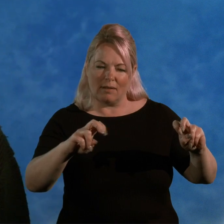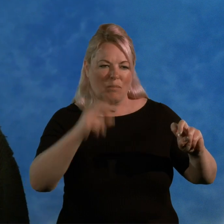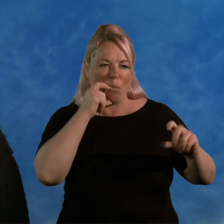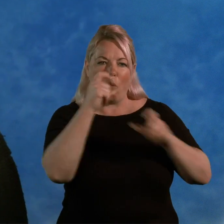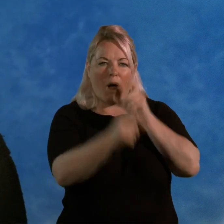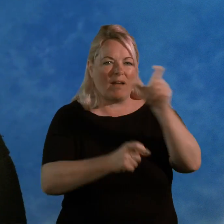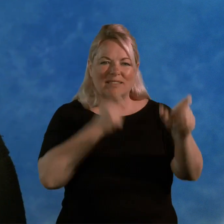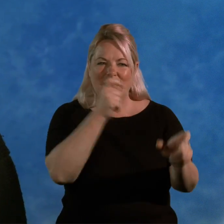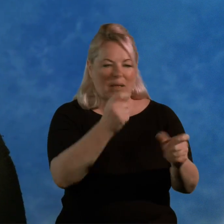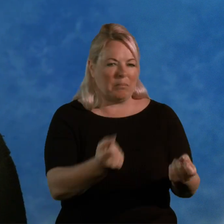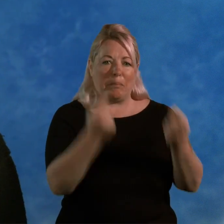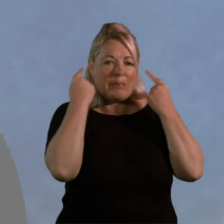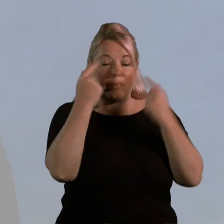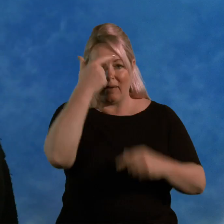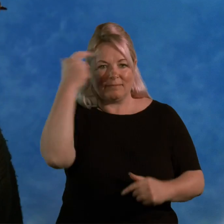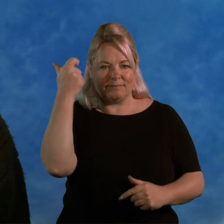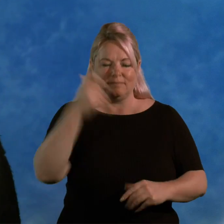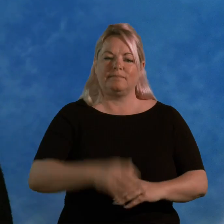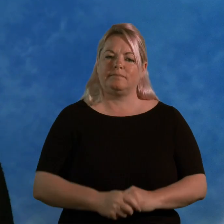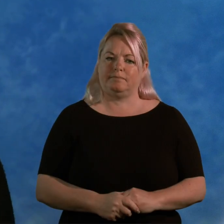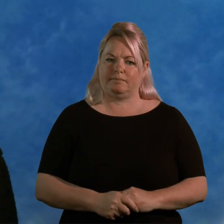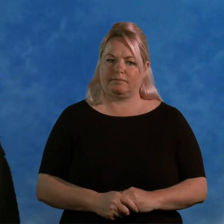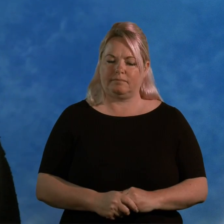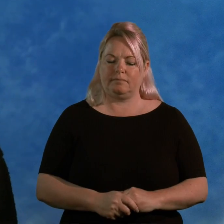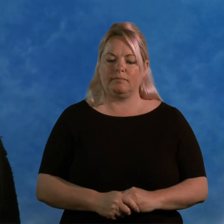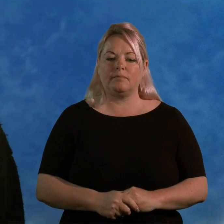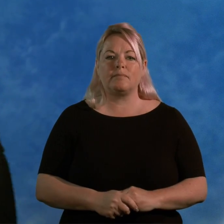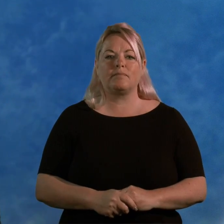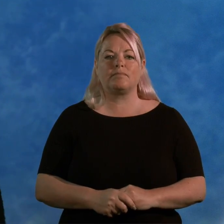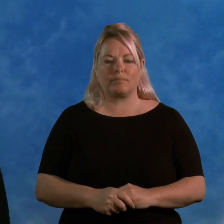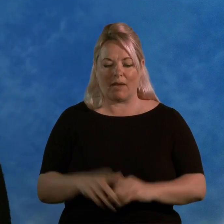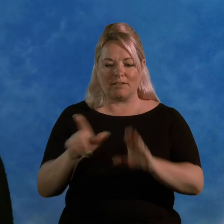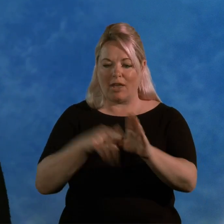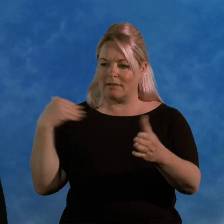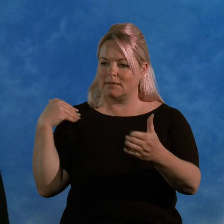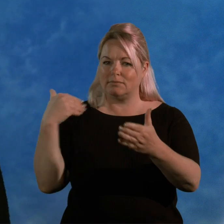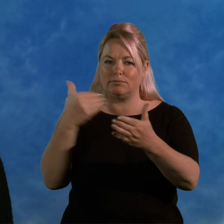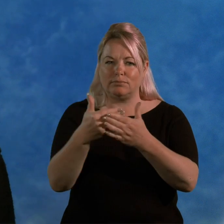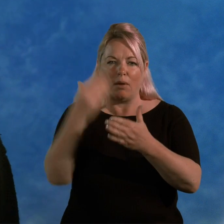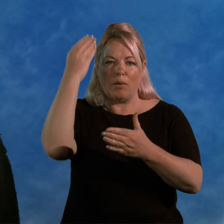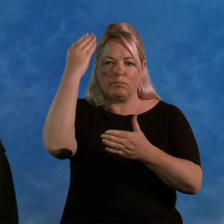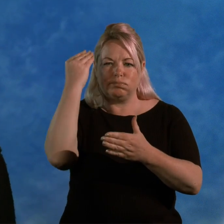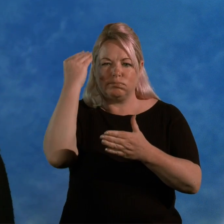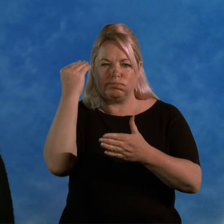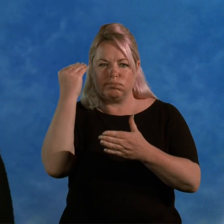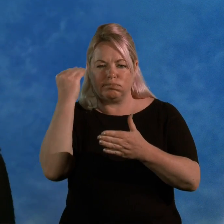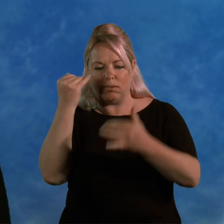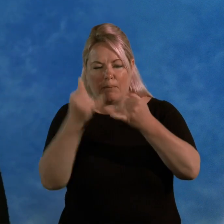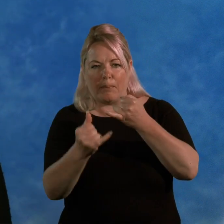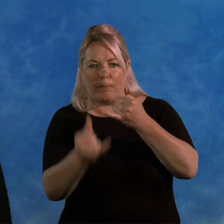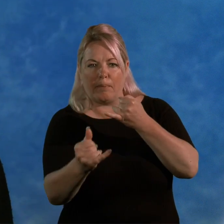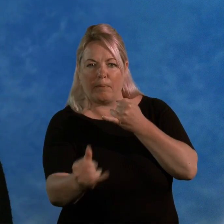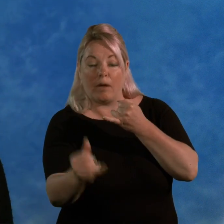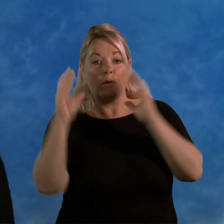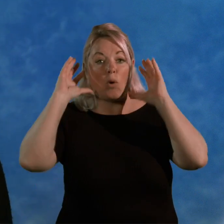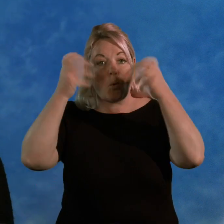the words too well. Over the years, my hearing continued to deteriorate, but the audiologist was always